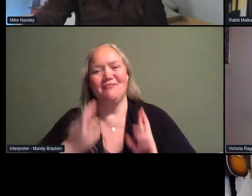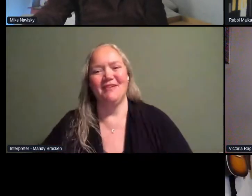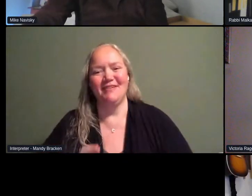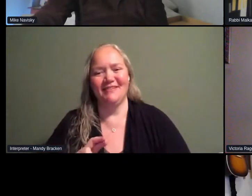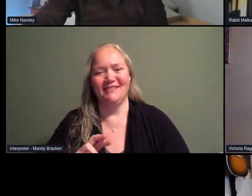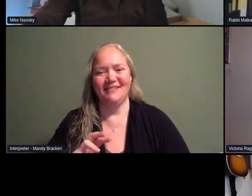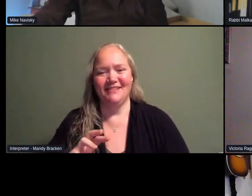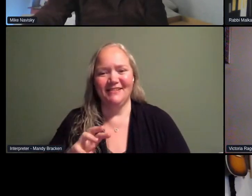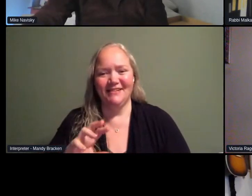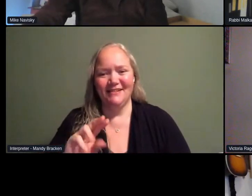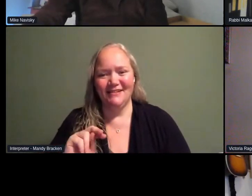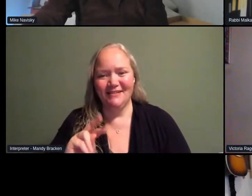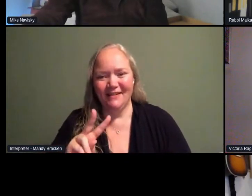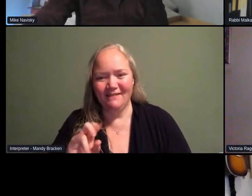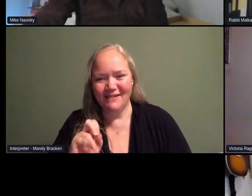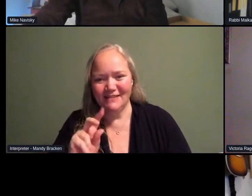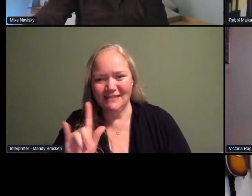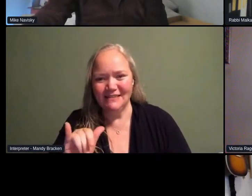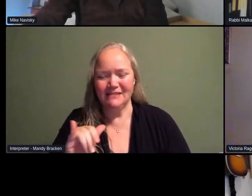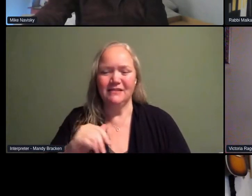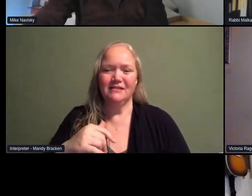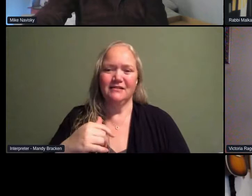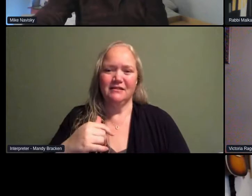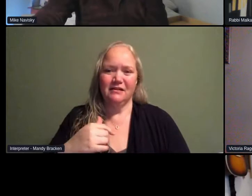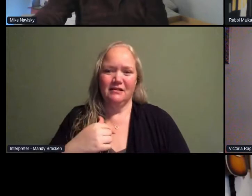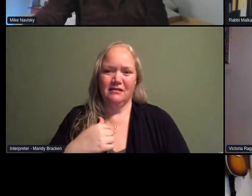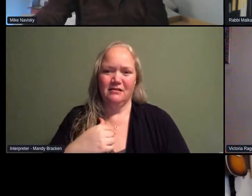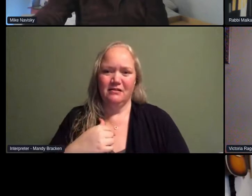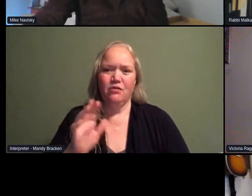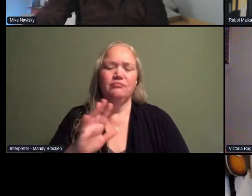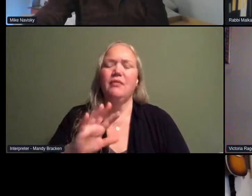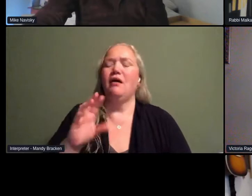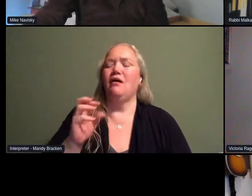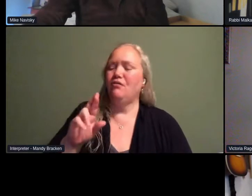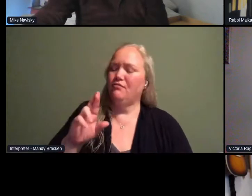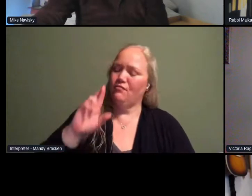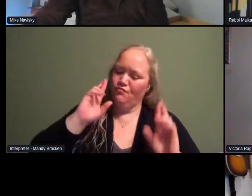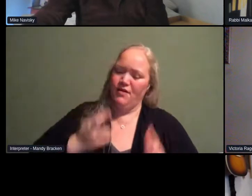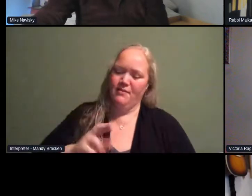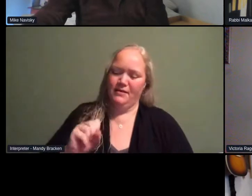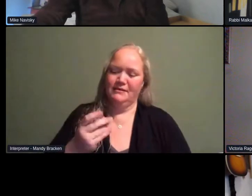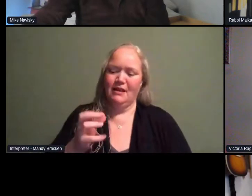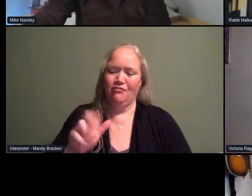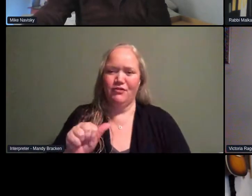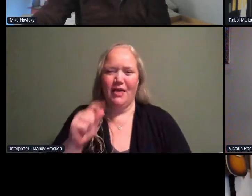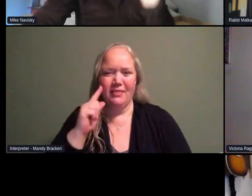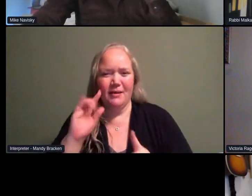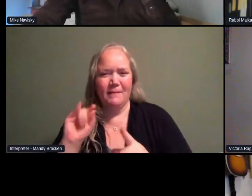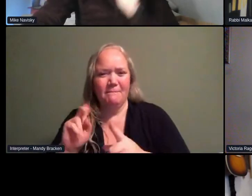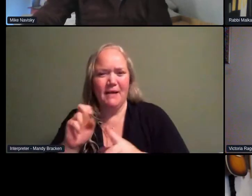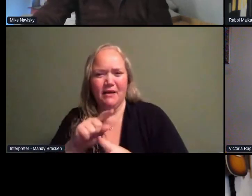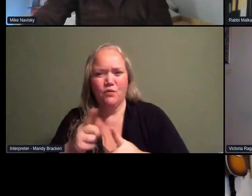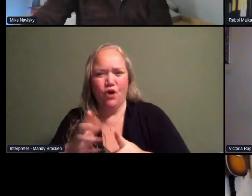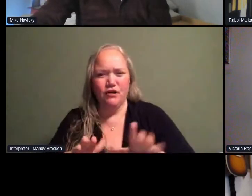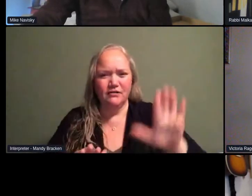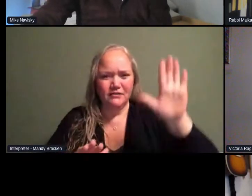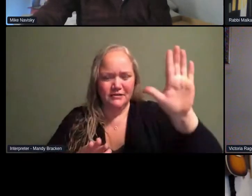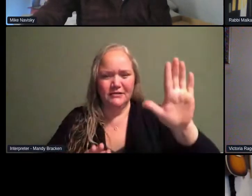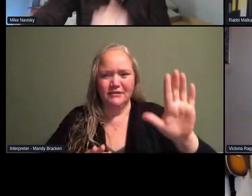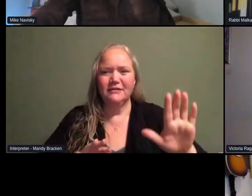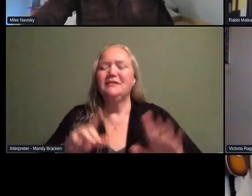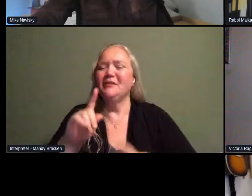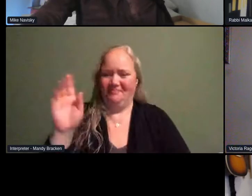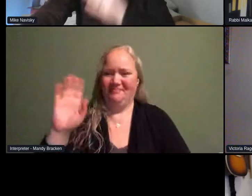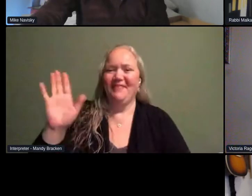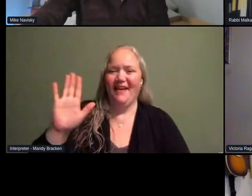hosts for this evening. And I think Mike had his hand raised. Go ahead. Hi, everyone. I'm Mike Novisky. I'm also